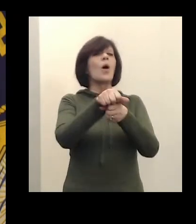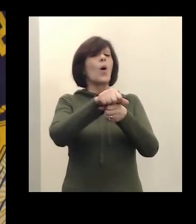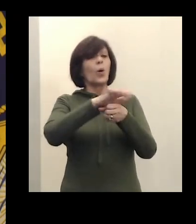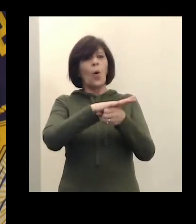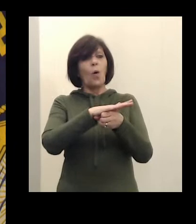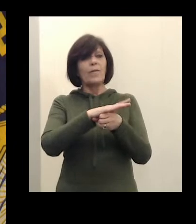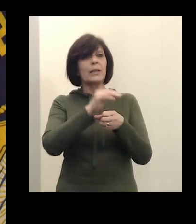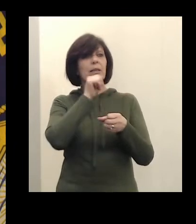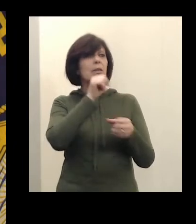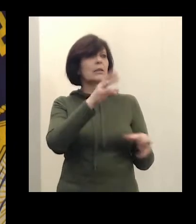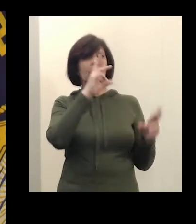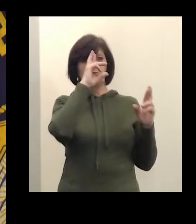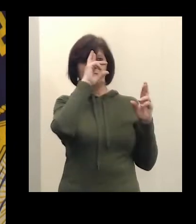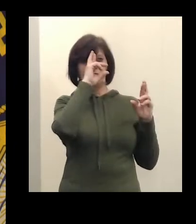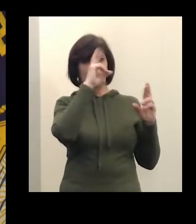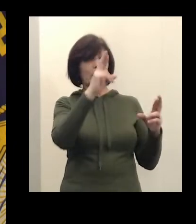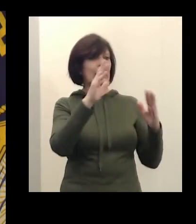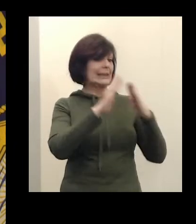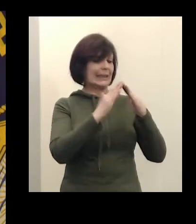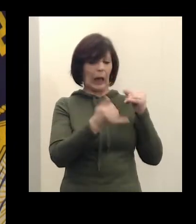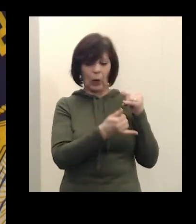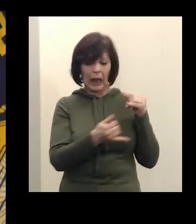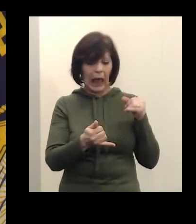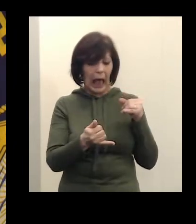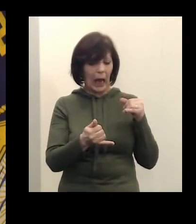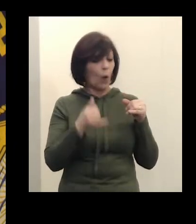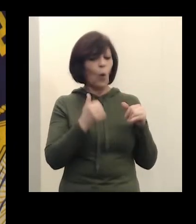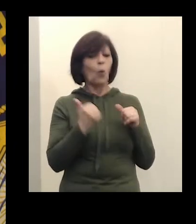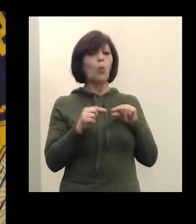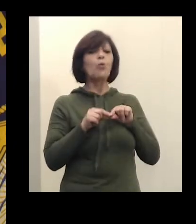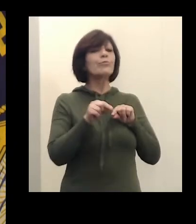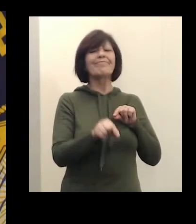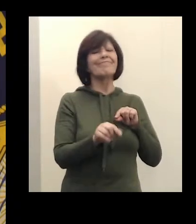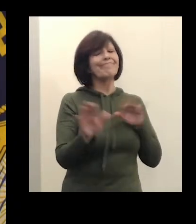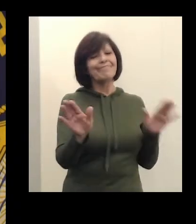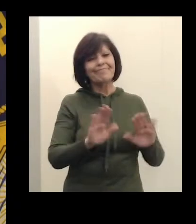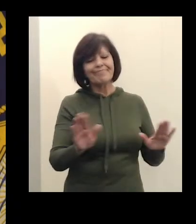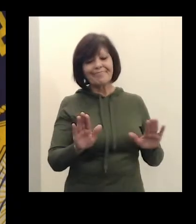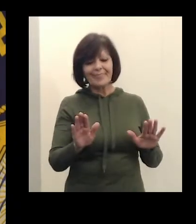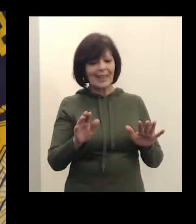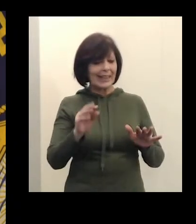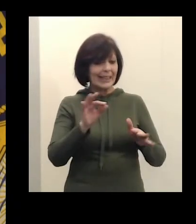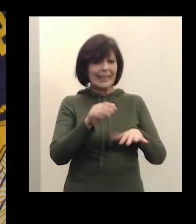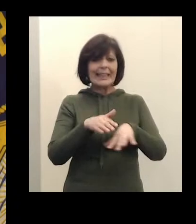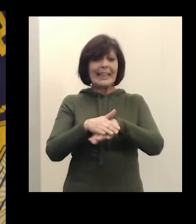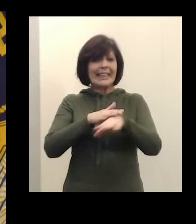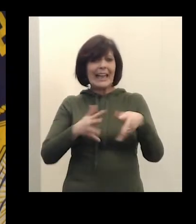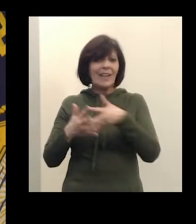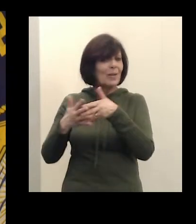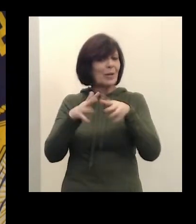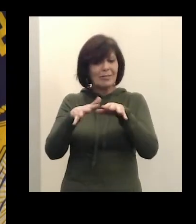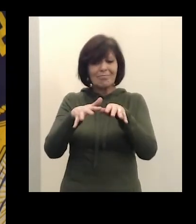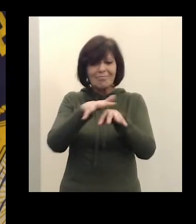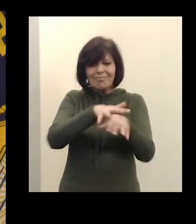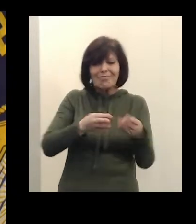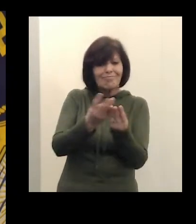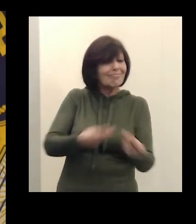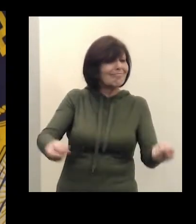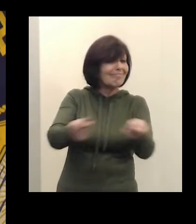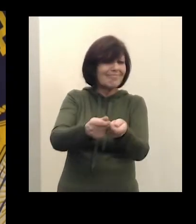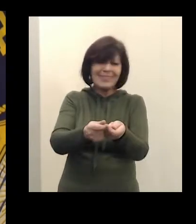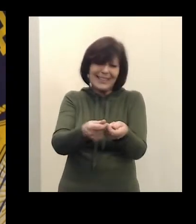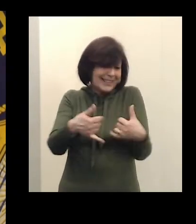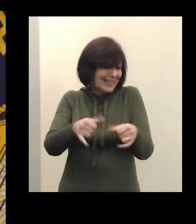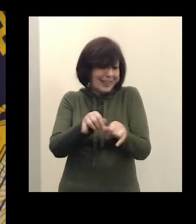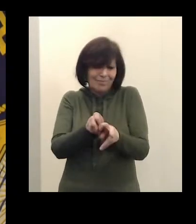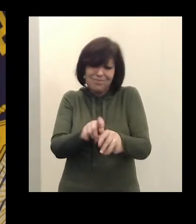the municipal lines or the lines between the Seneca Nation and other governments. So we look at it as